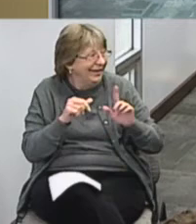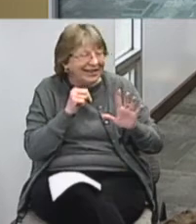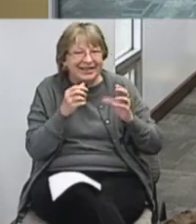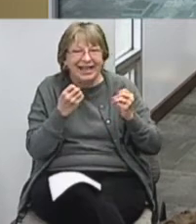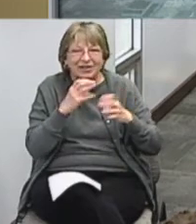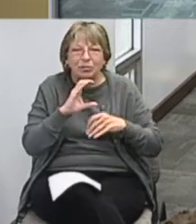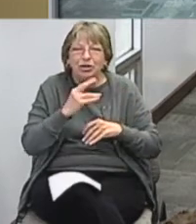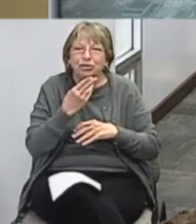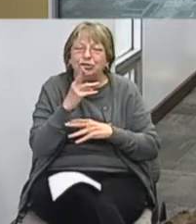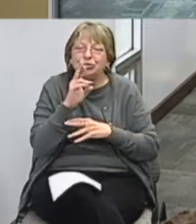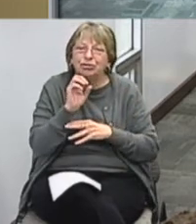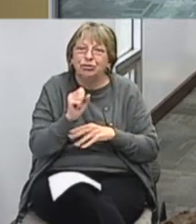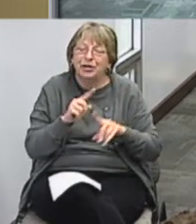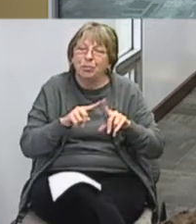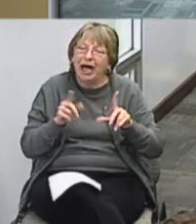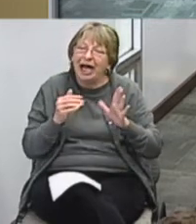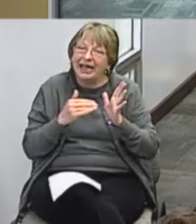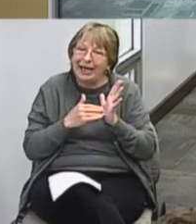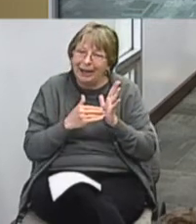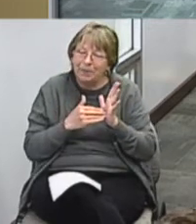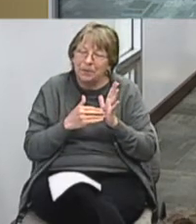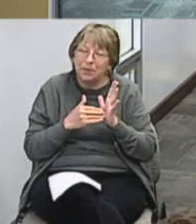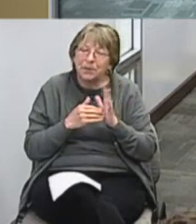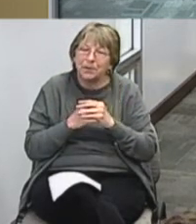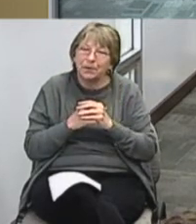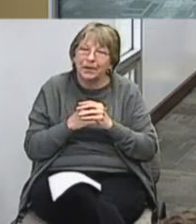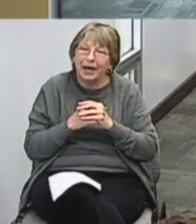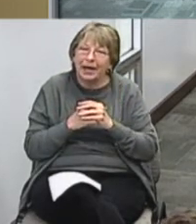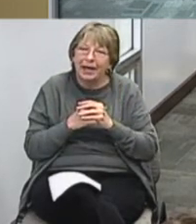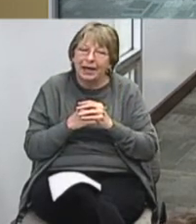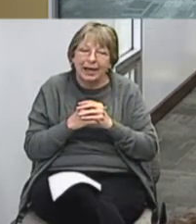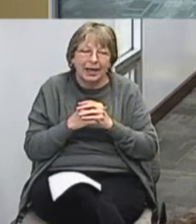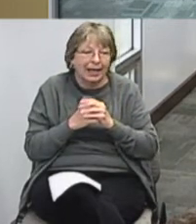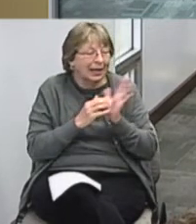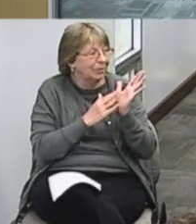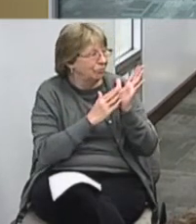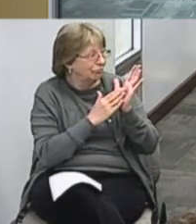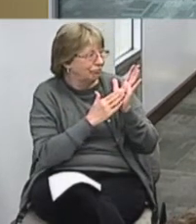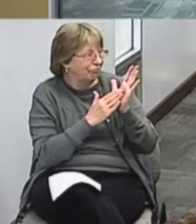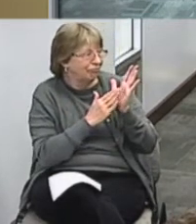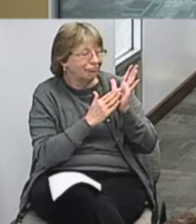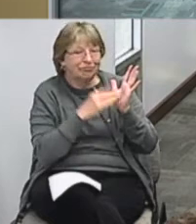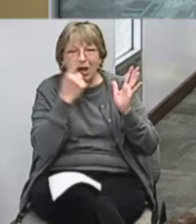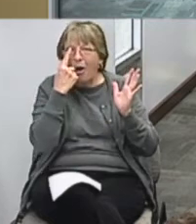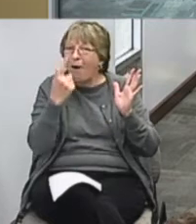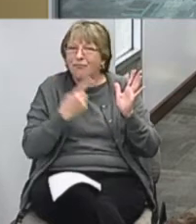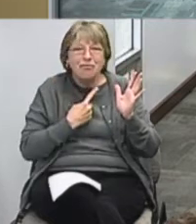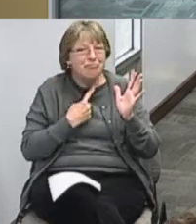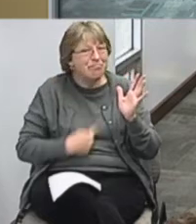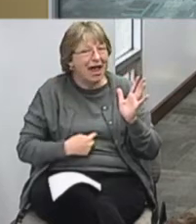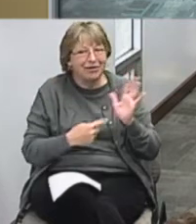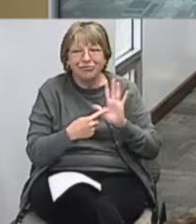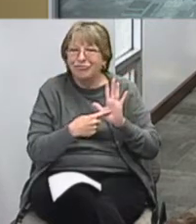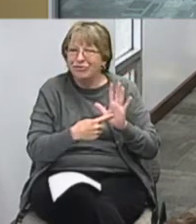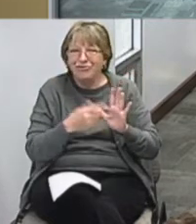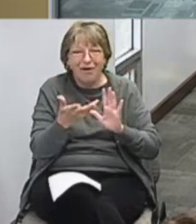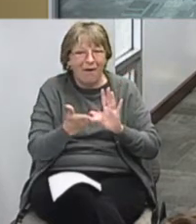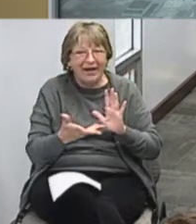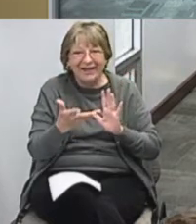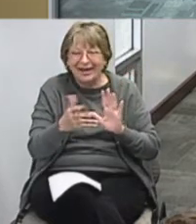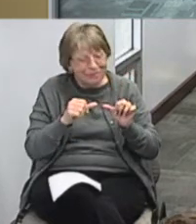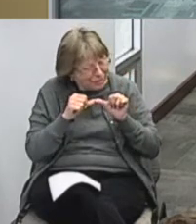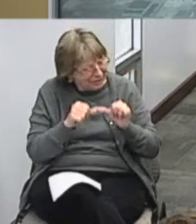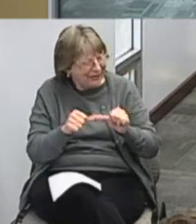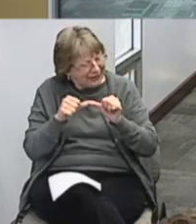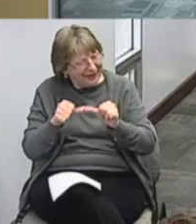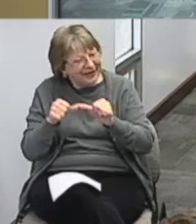Chris, but again, my commendations to you for the passion that you have for this and your continued Thank you. commitment to that.